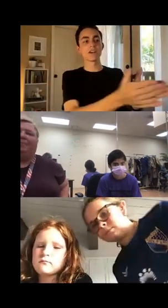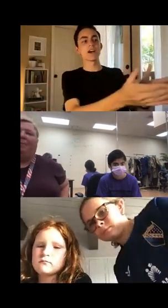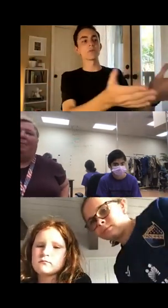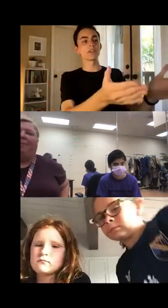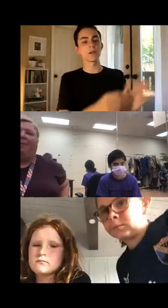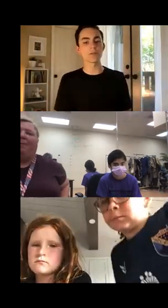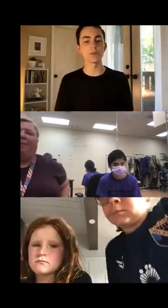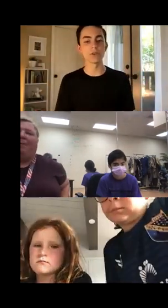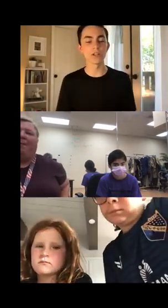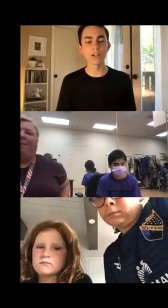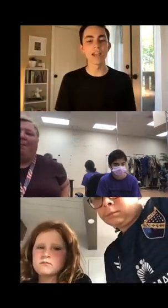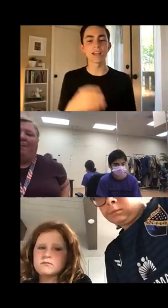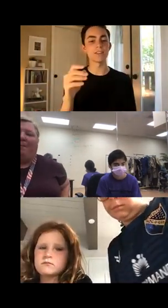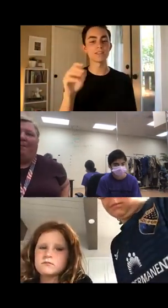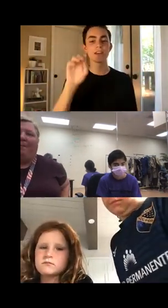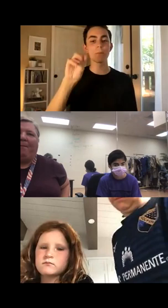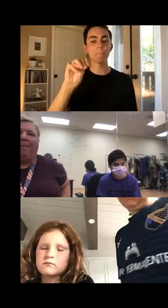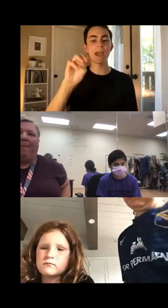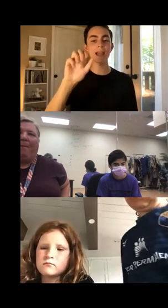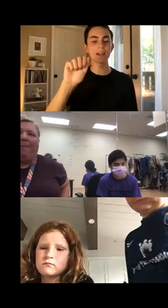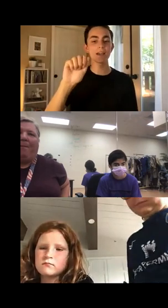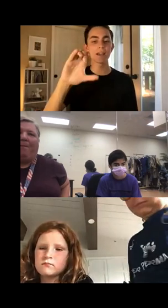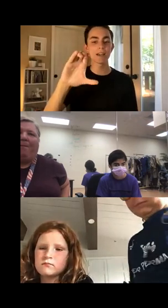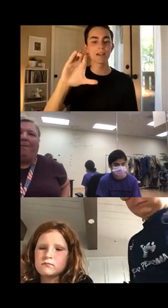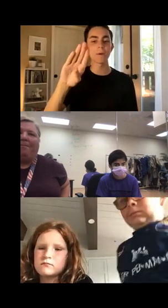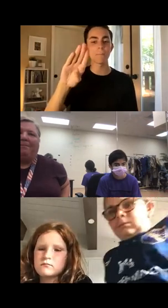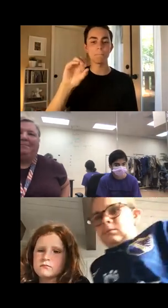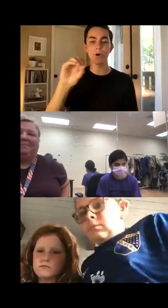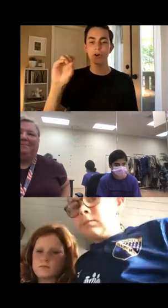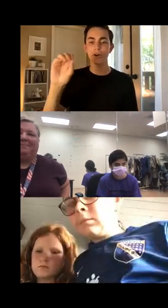it. I'm looking at my computer here and it says MacBook,